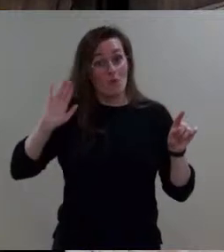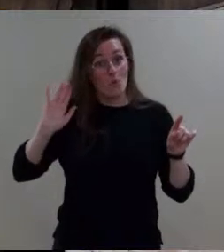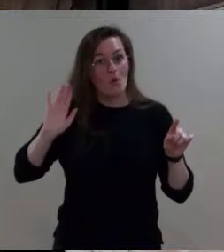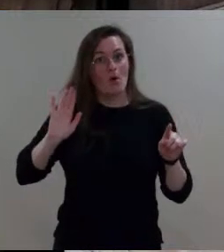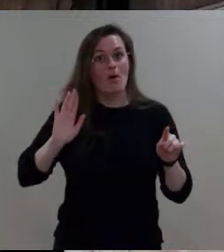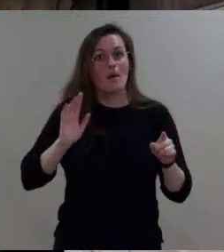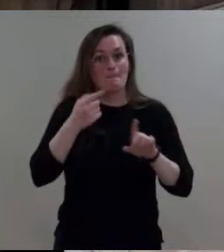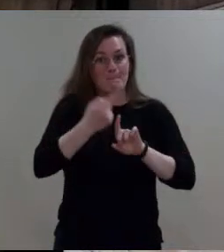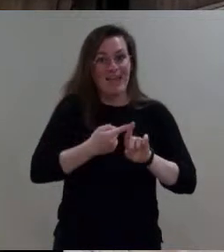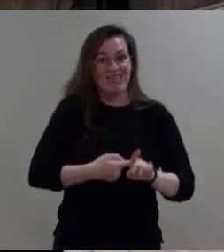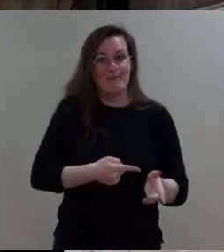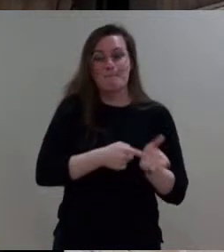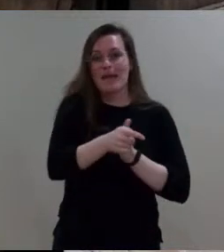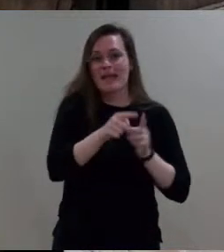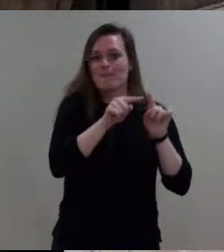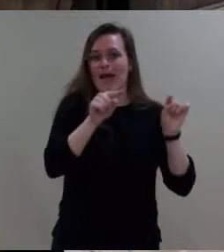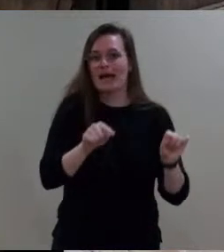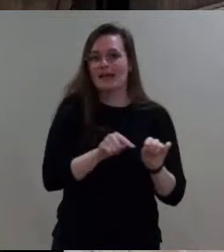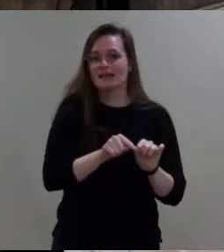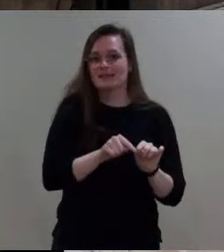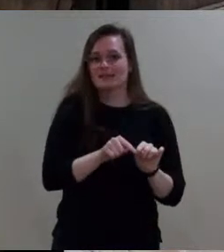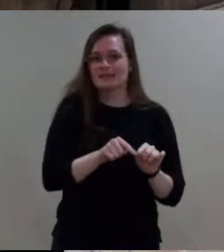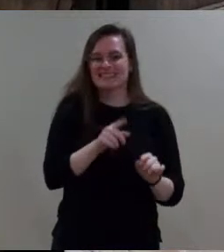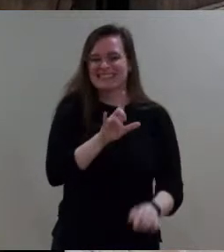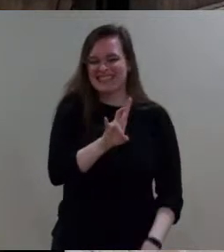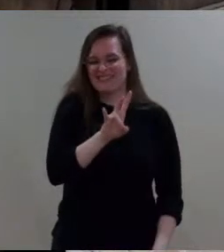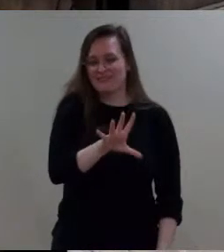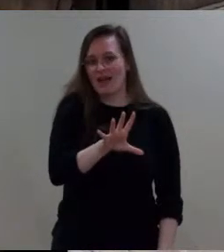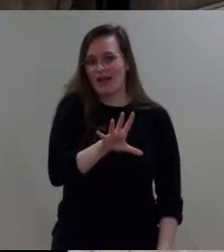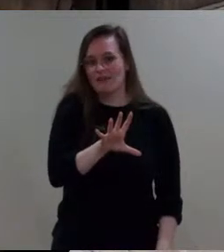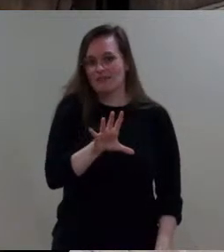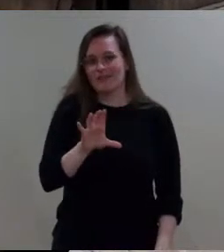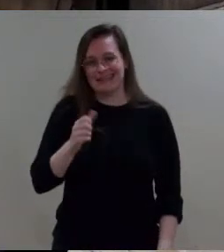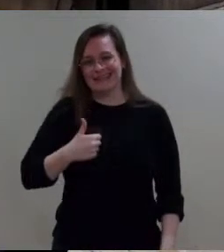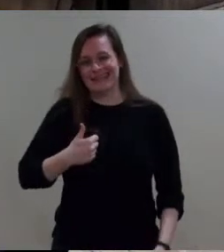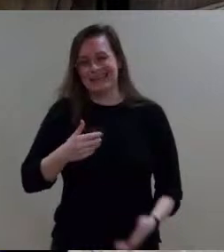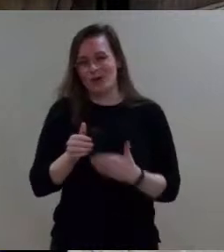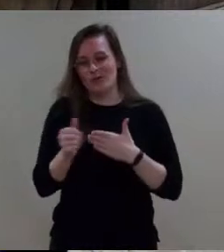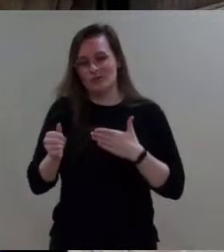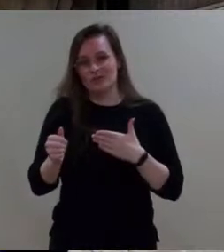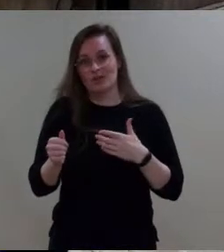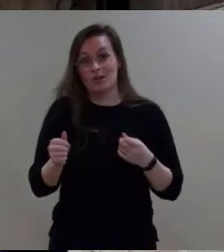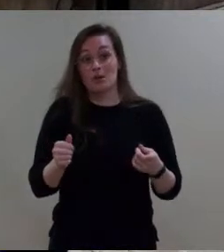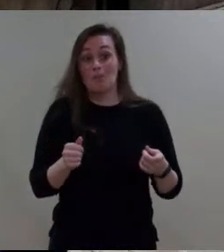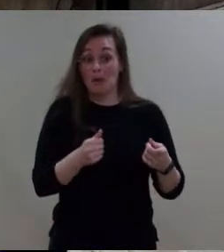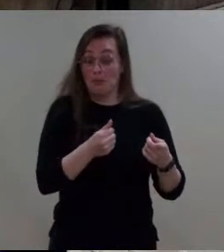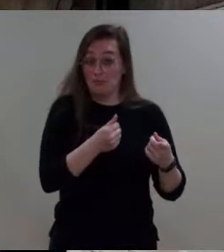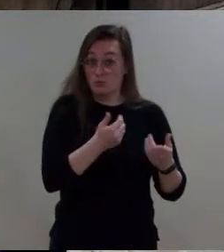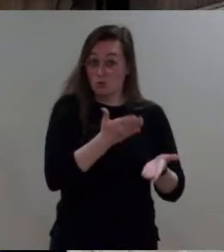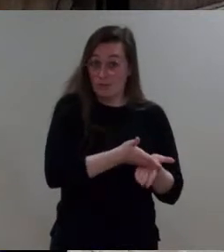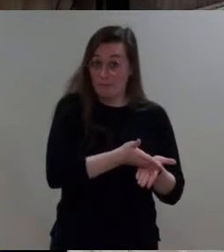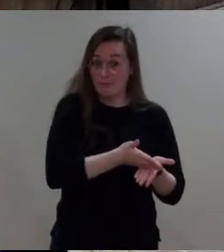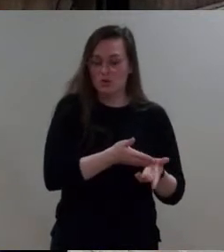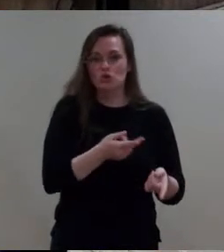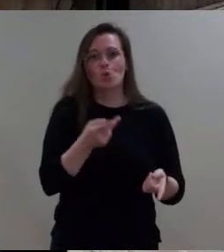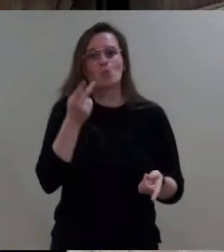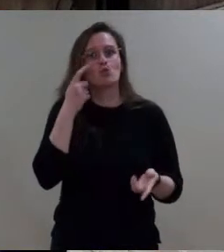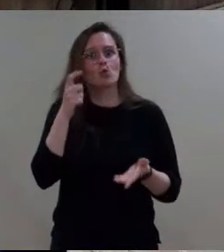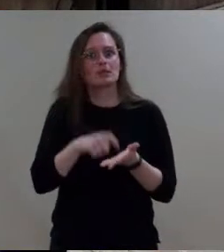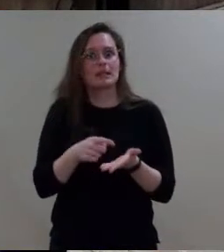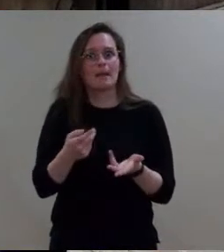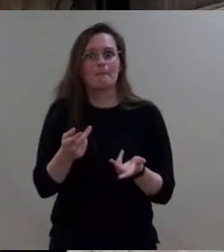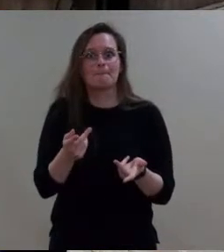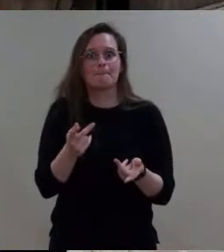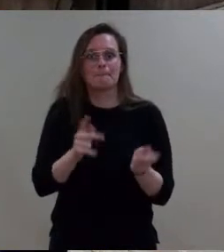month. But what they learned was there was an 8% increase in ridership once the project was finished. The test was done